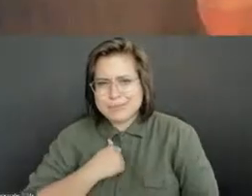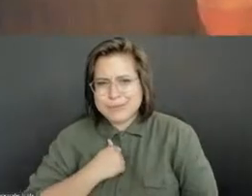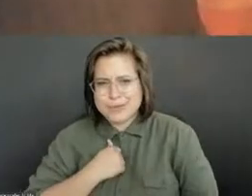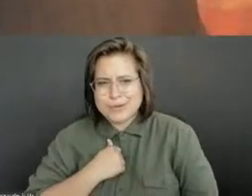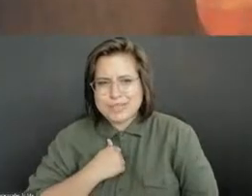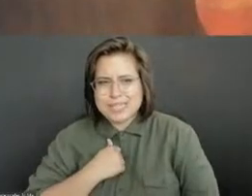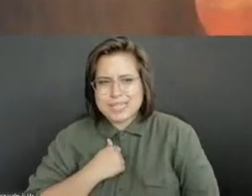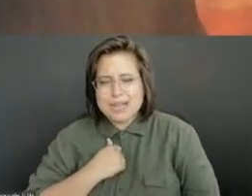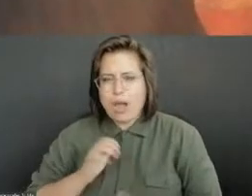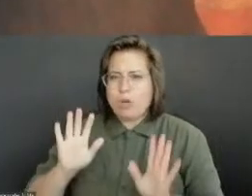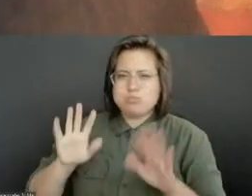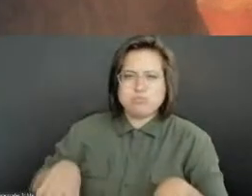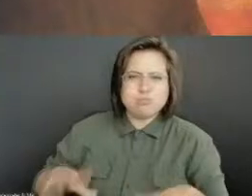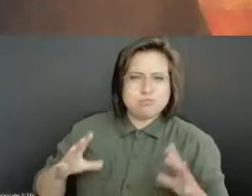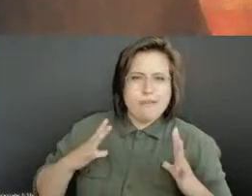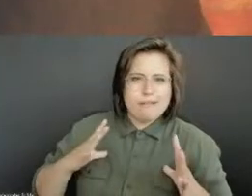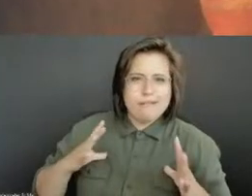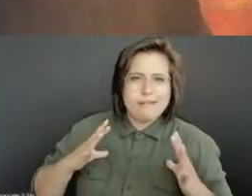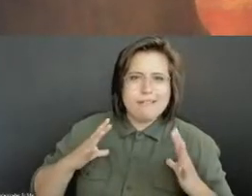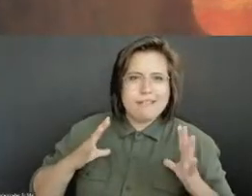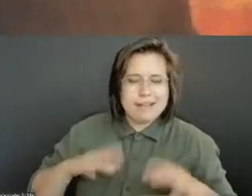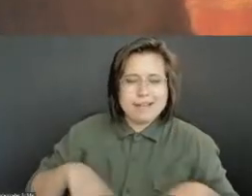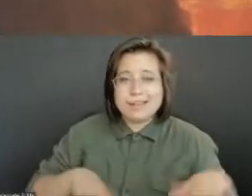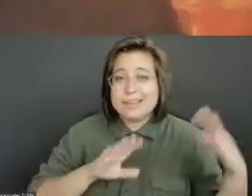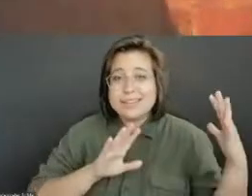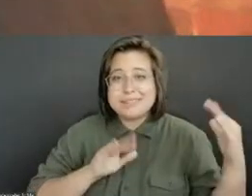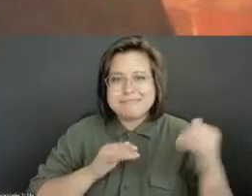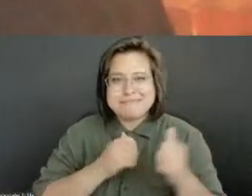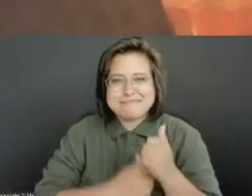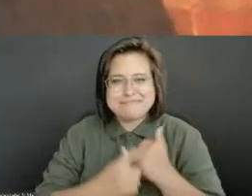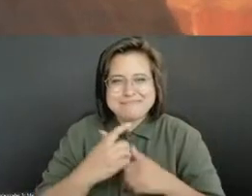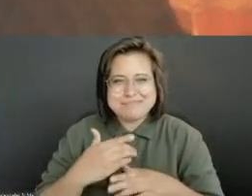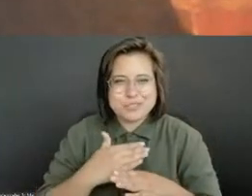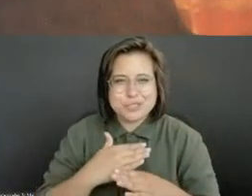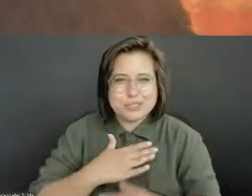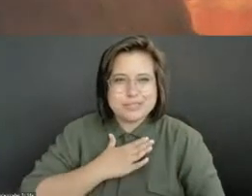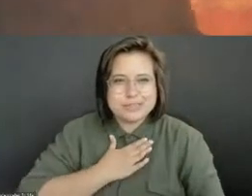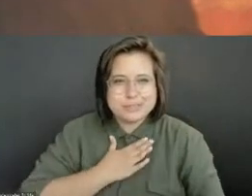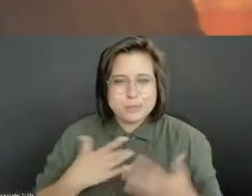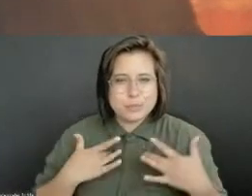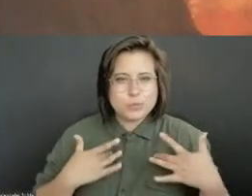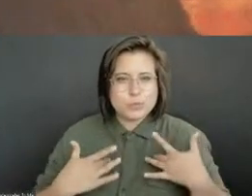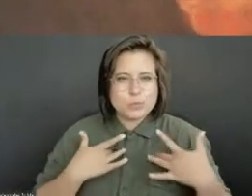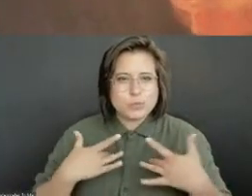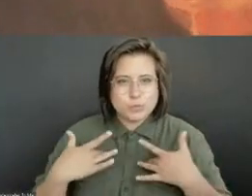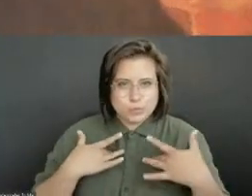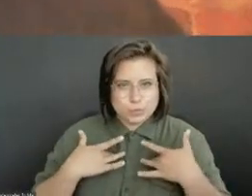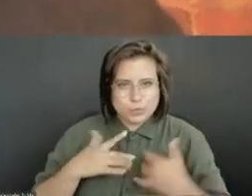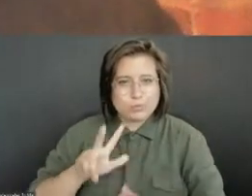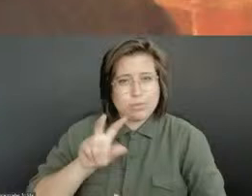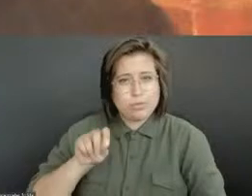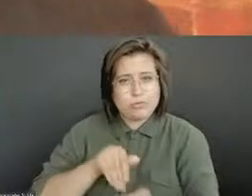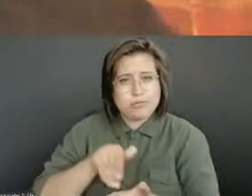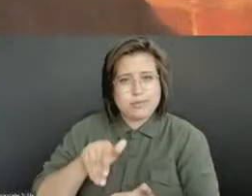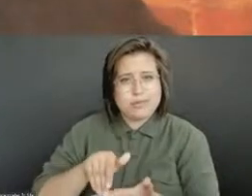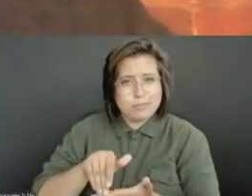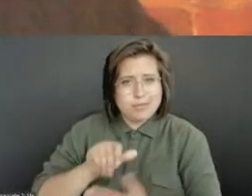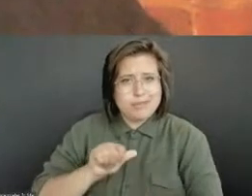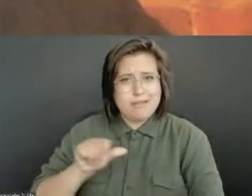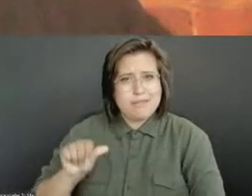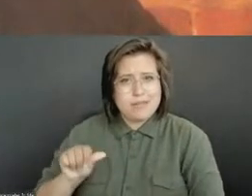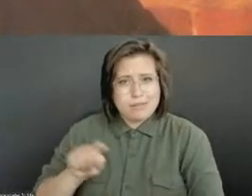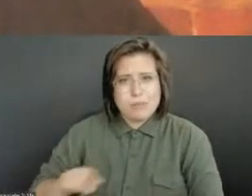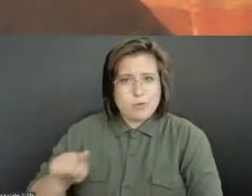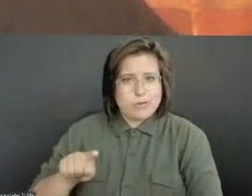not a problem. I hope everyone shares my concern that 30 million African Americans are